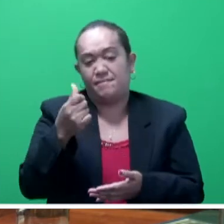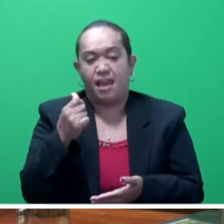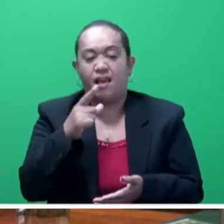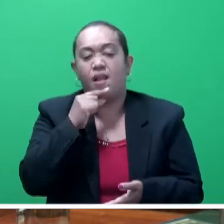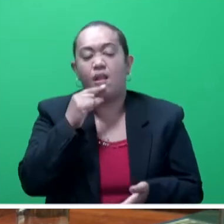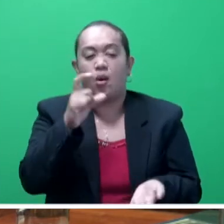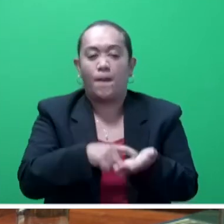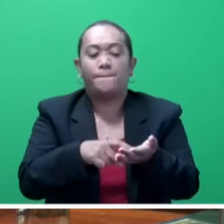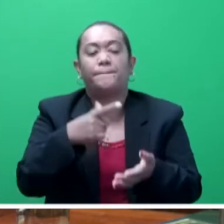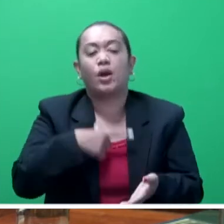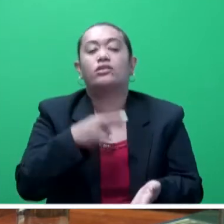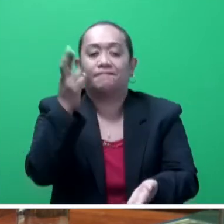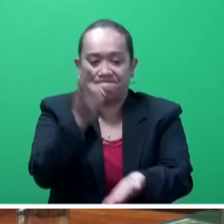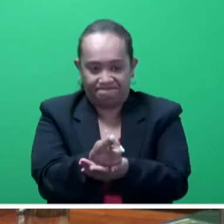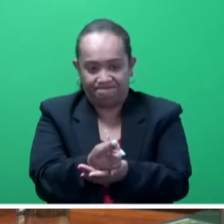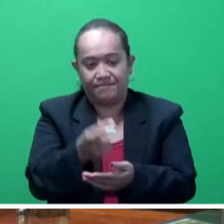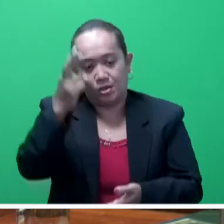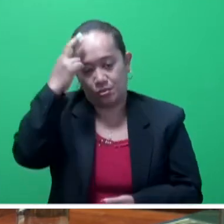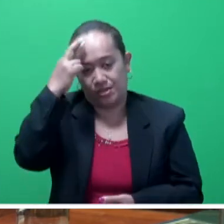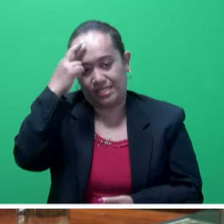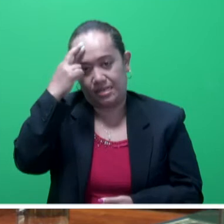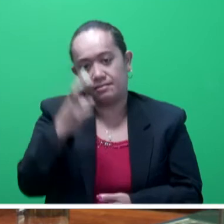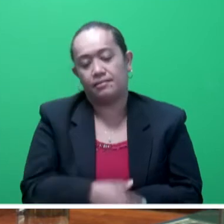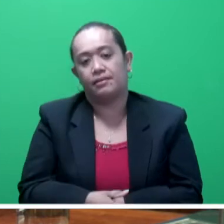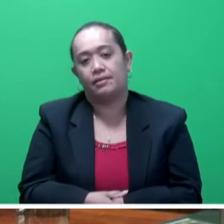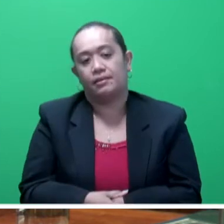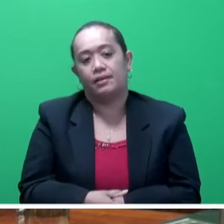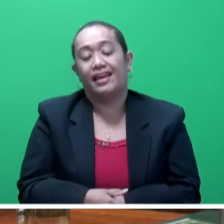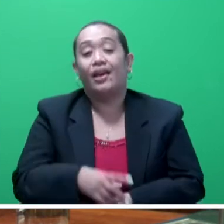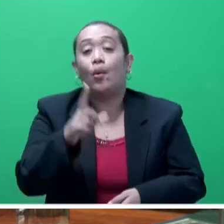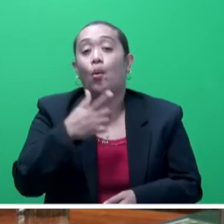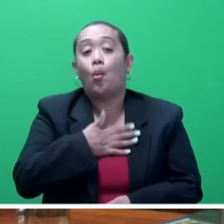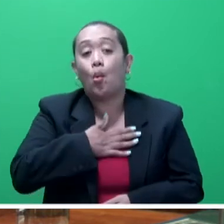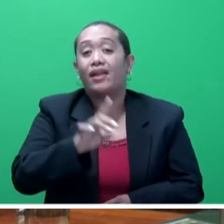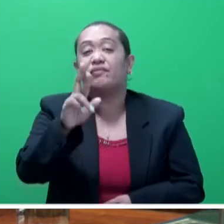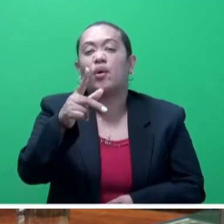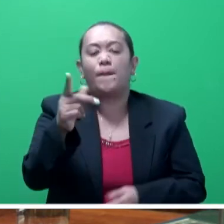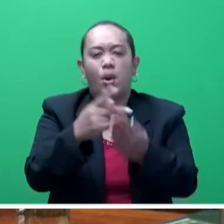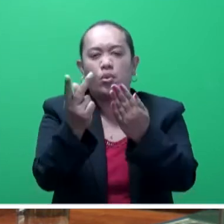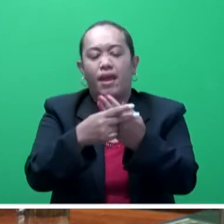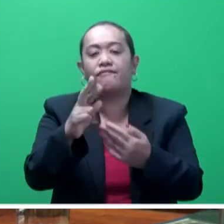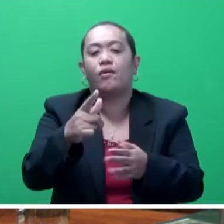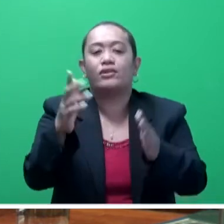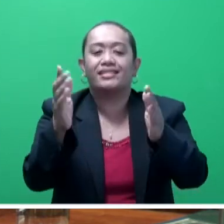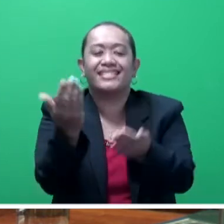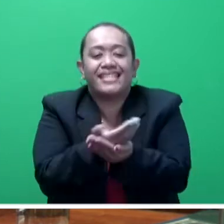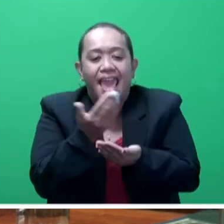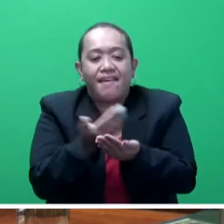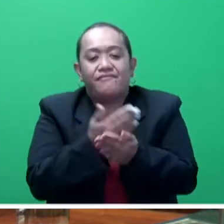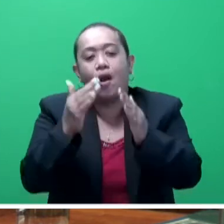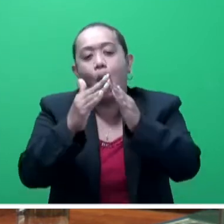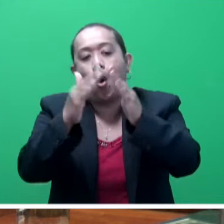to genuine reasons. It is a program to save homes from mortgagee sale. Mr. Speaker, sir,